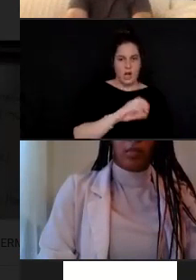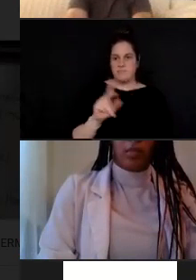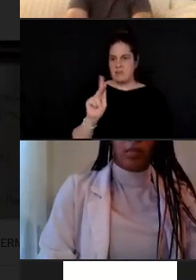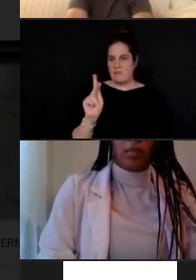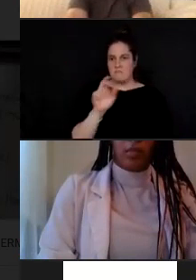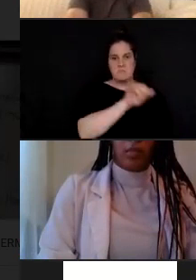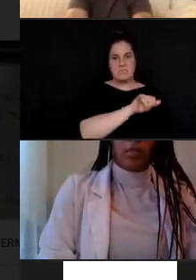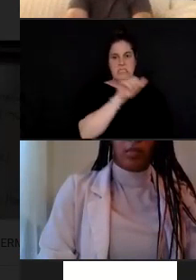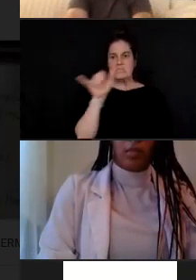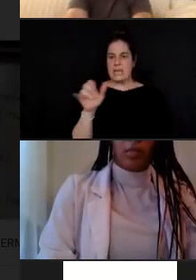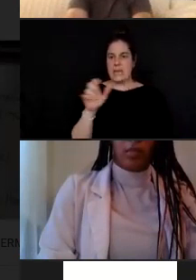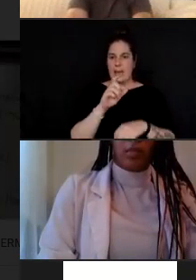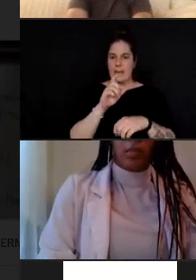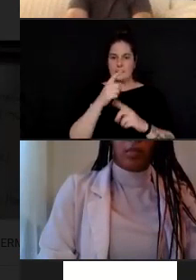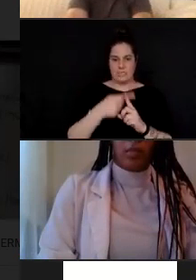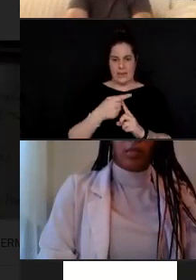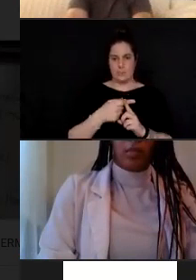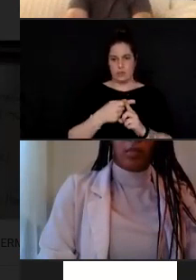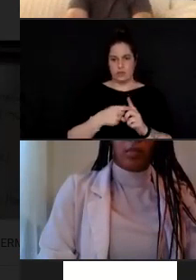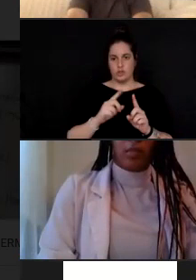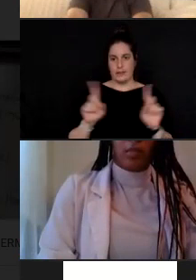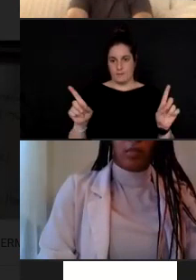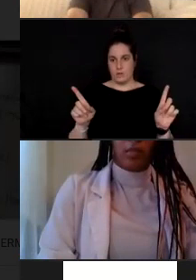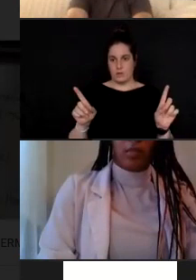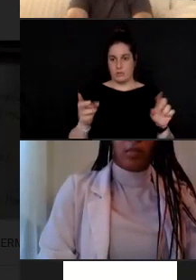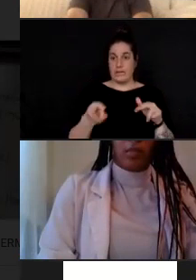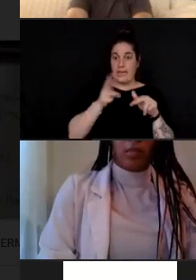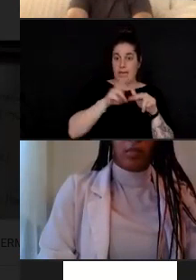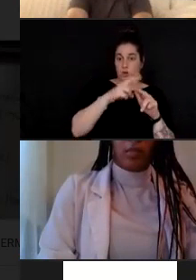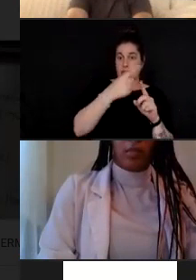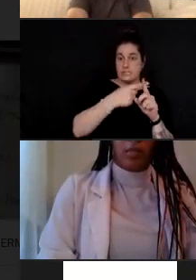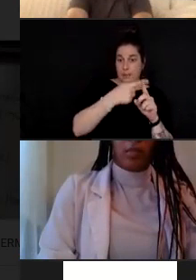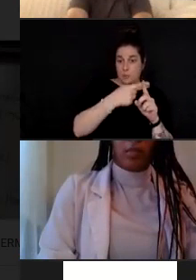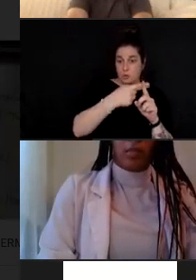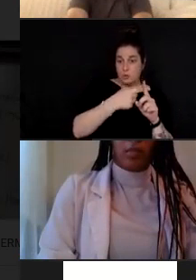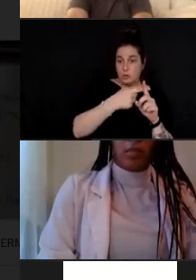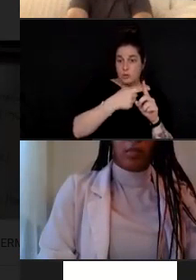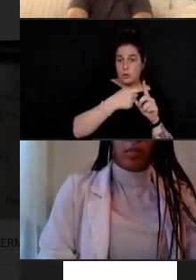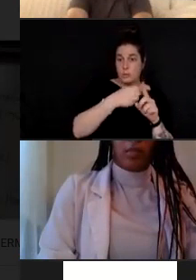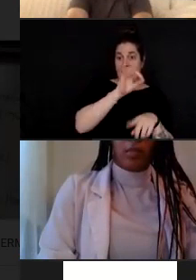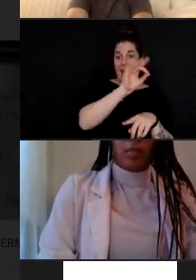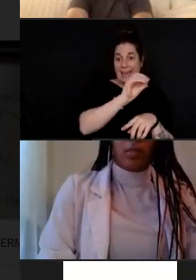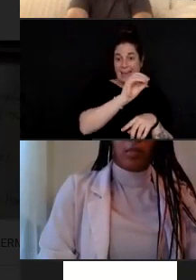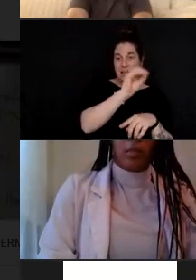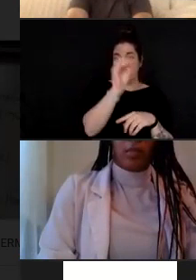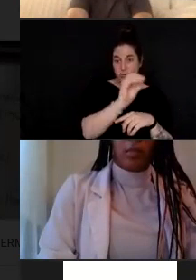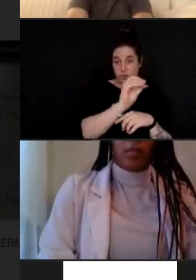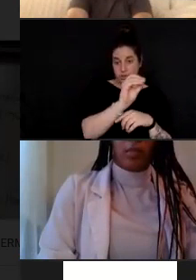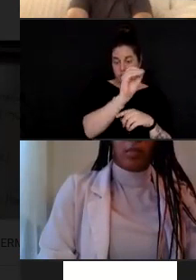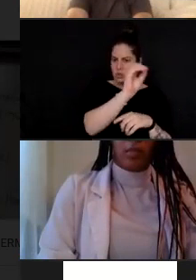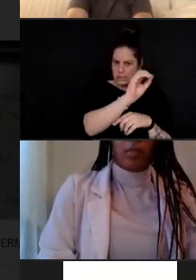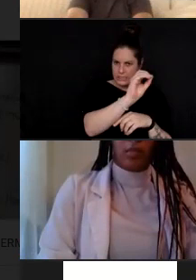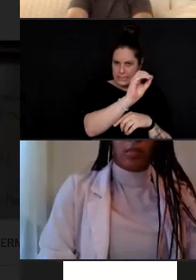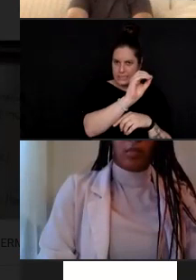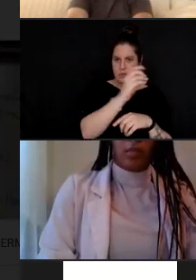here we're changing the temperature, raising the temperature by 80 degrees Celsius. We are also raising